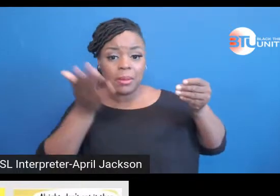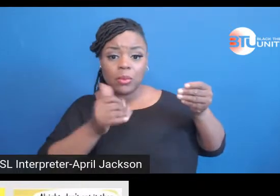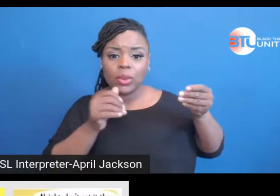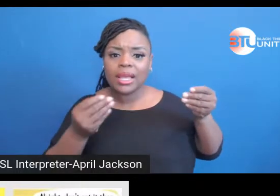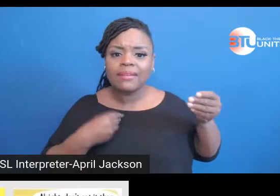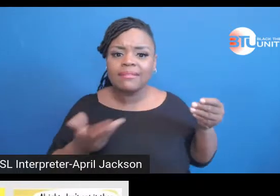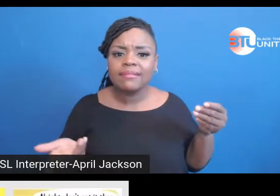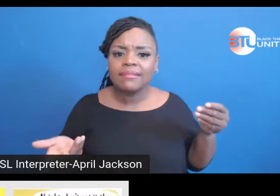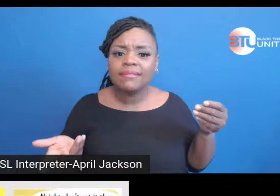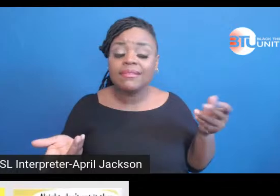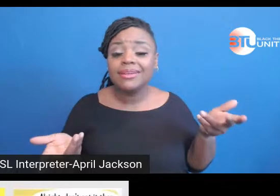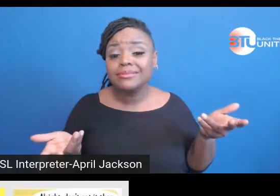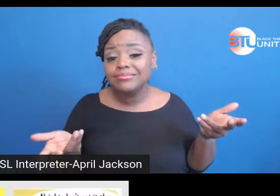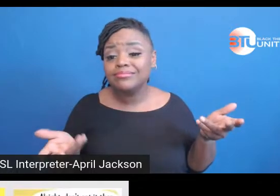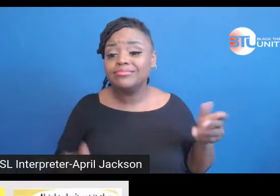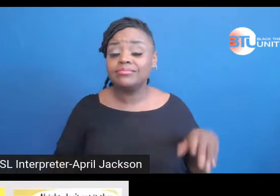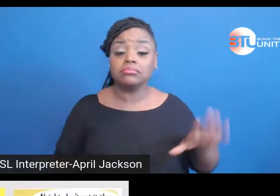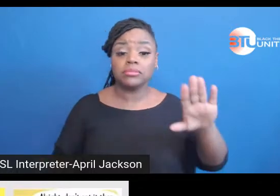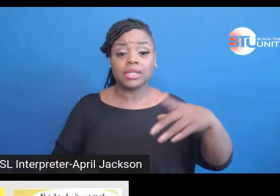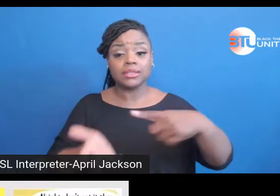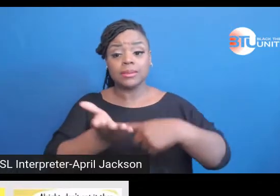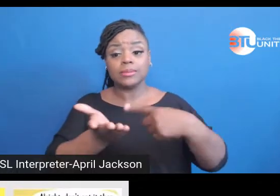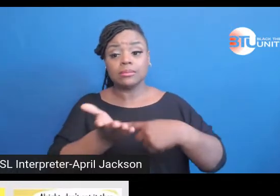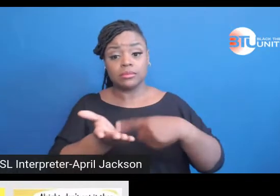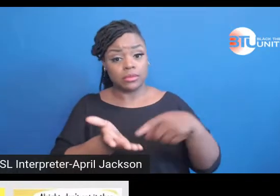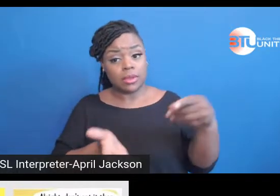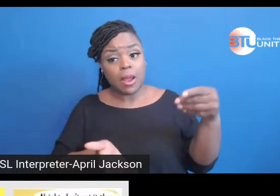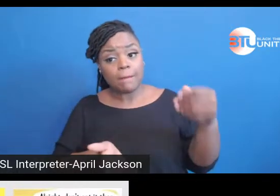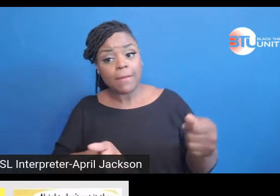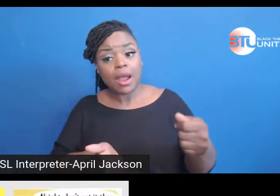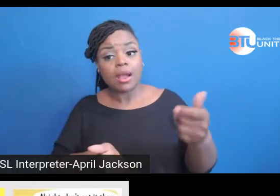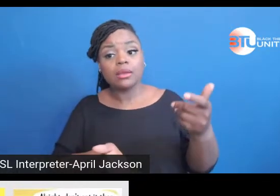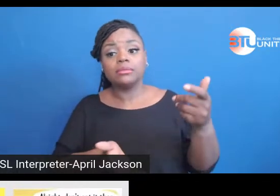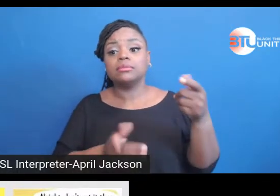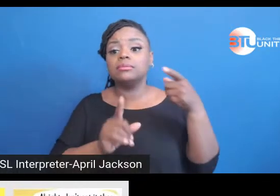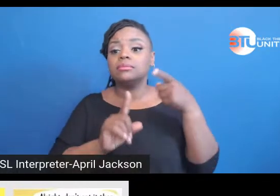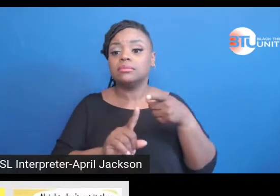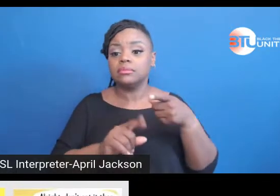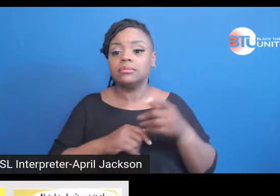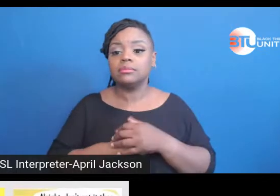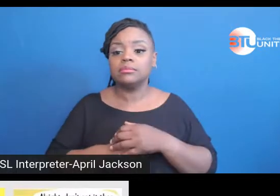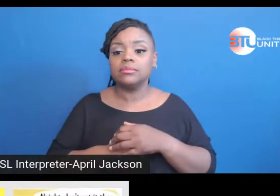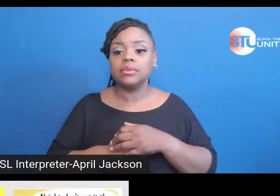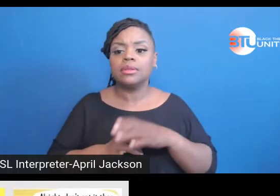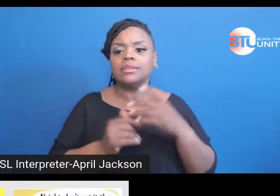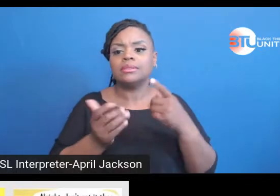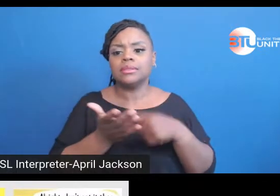Sometimes you have to pay a publicist. Your Instagram fee may not be enough.